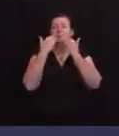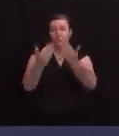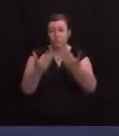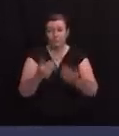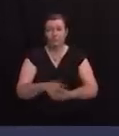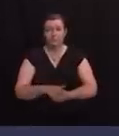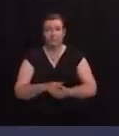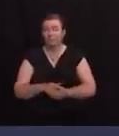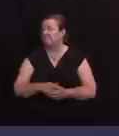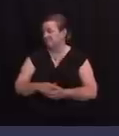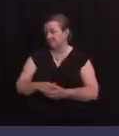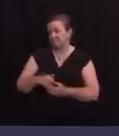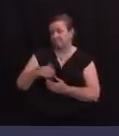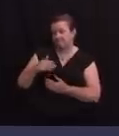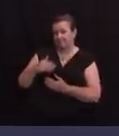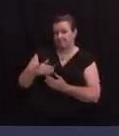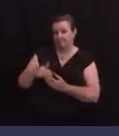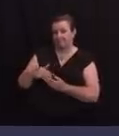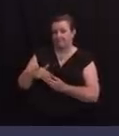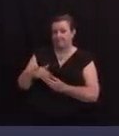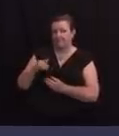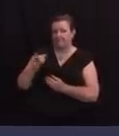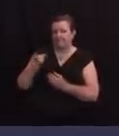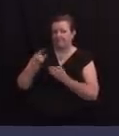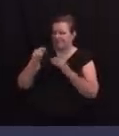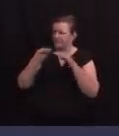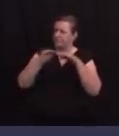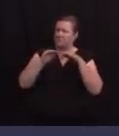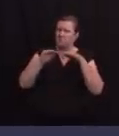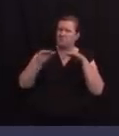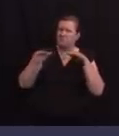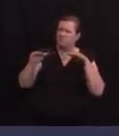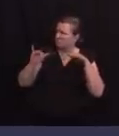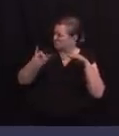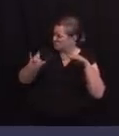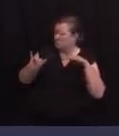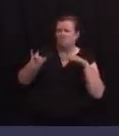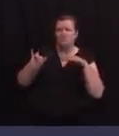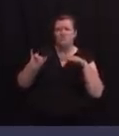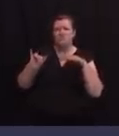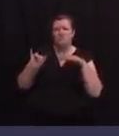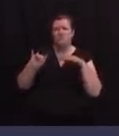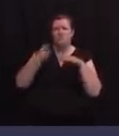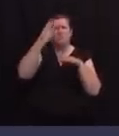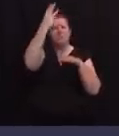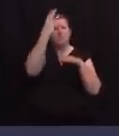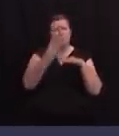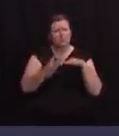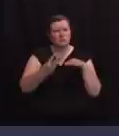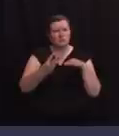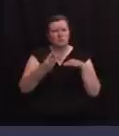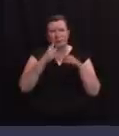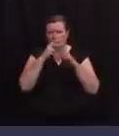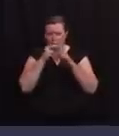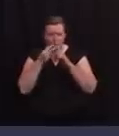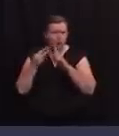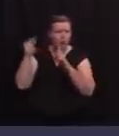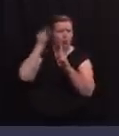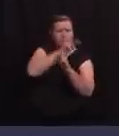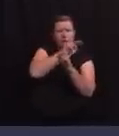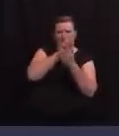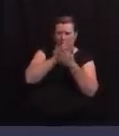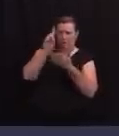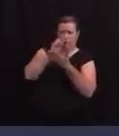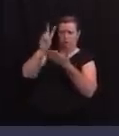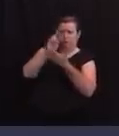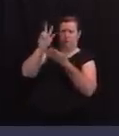a little bit sideways. Wednesdays, I look back and compare week to week. Wednesdays are almost entirely, Paramel's the first person